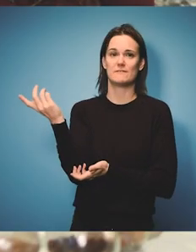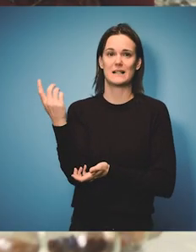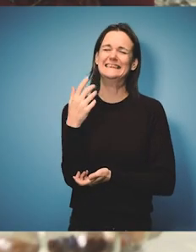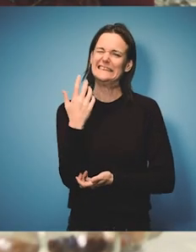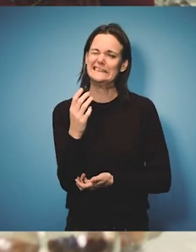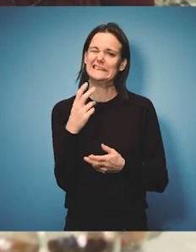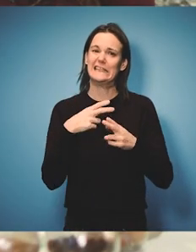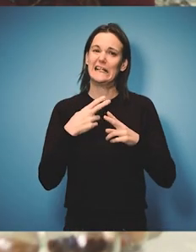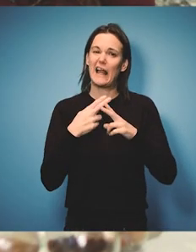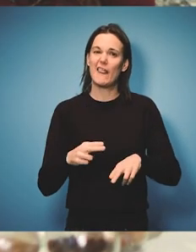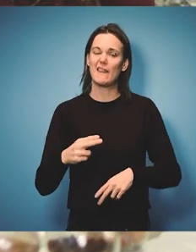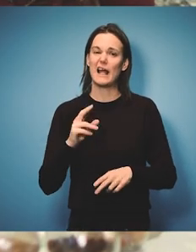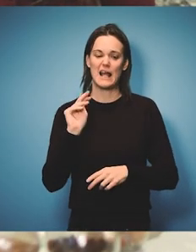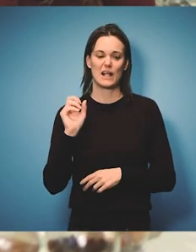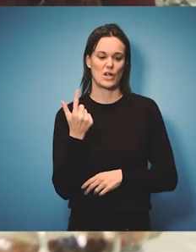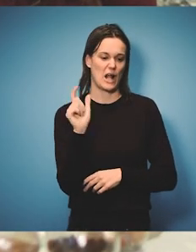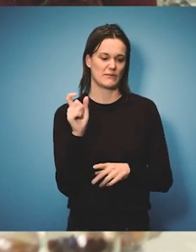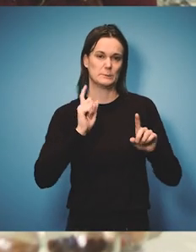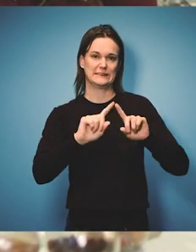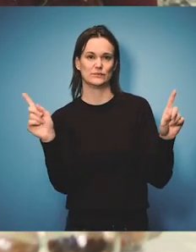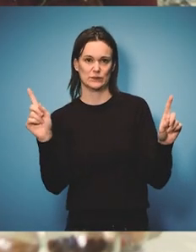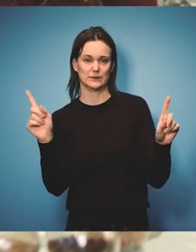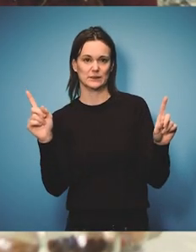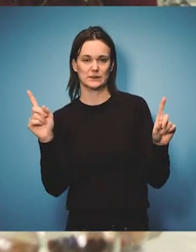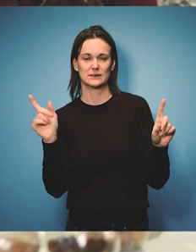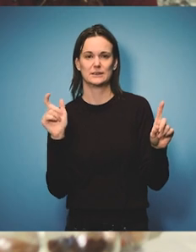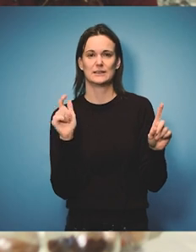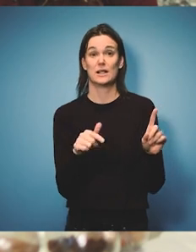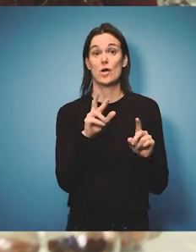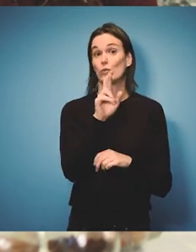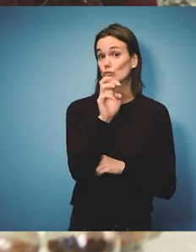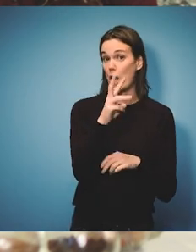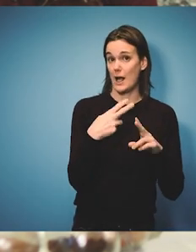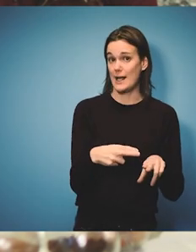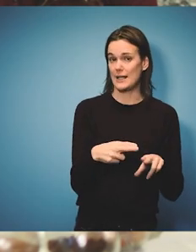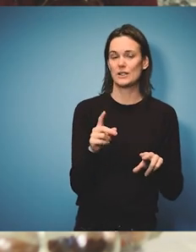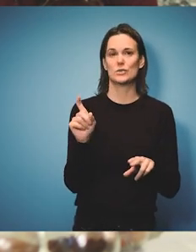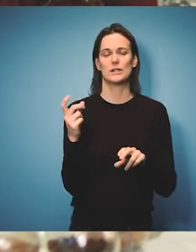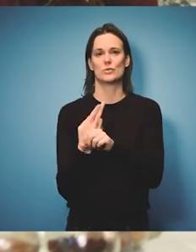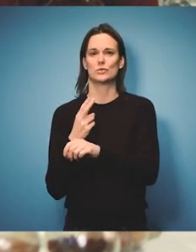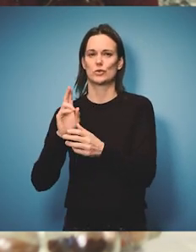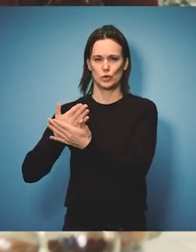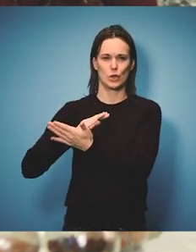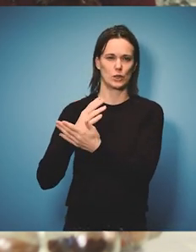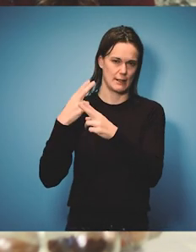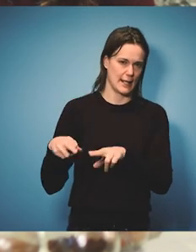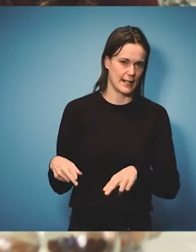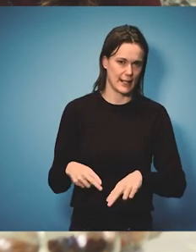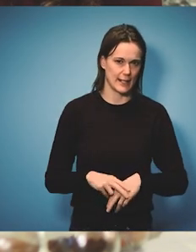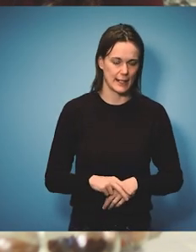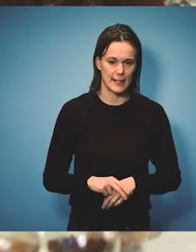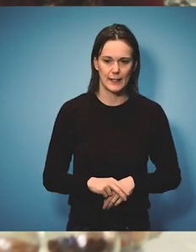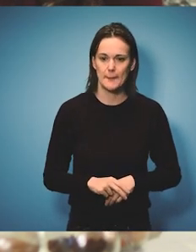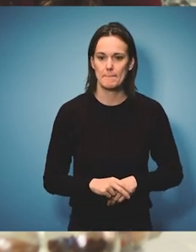We need to do the eggnog a little bit differently than what we did previously for the cocktail, which was kind of the raw egg version. So what we want to do is we want